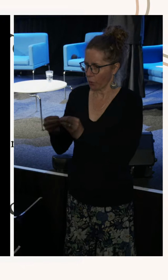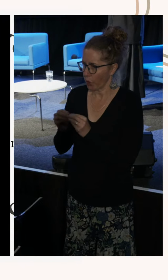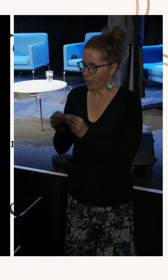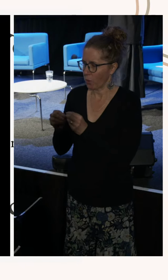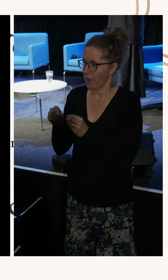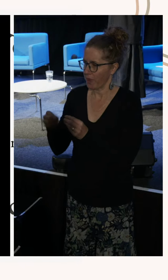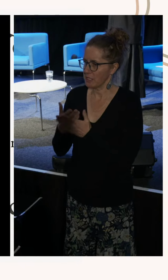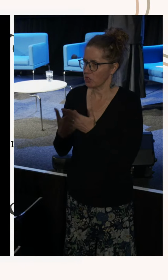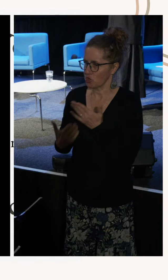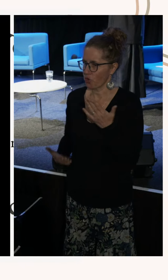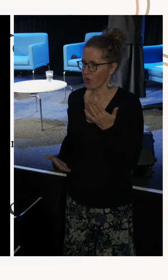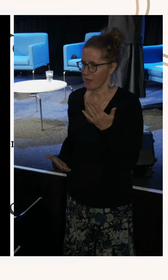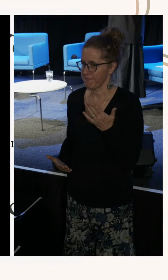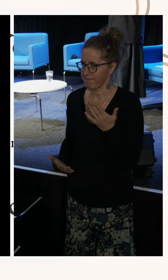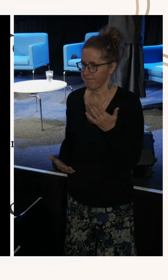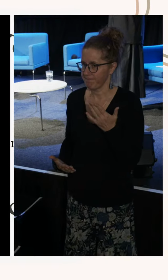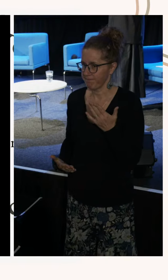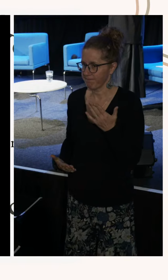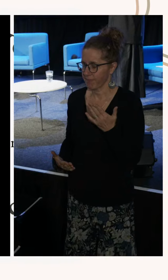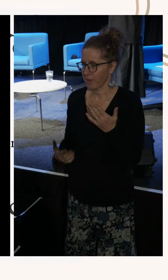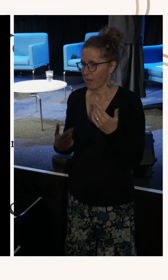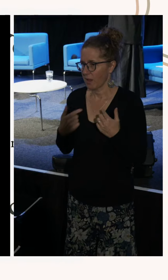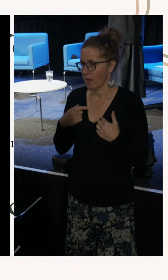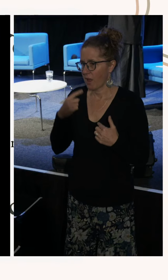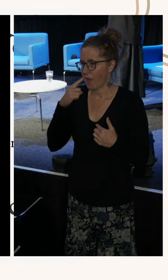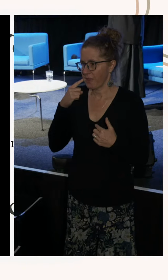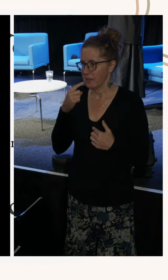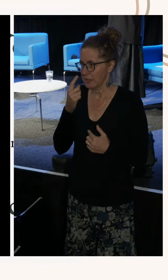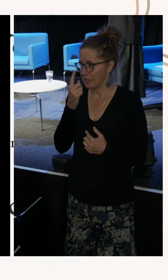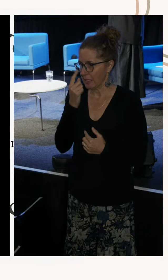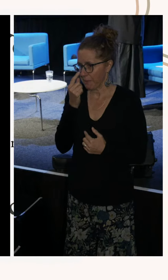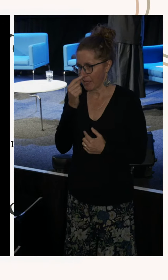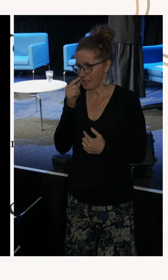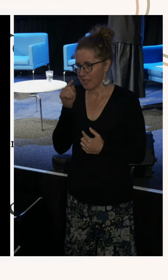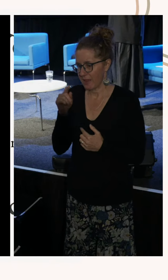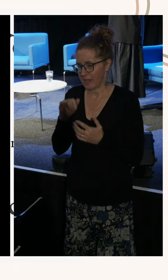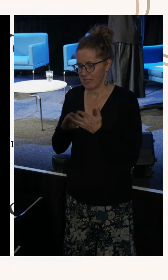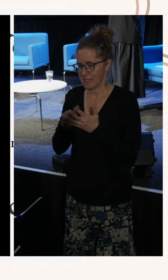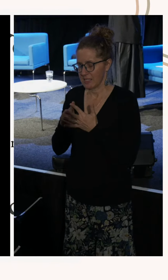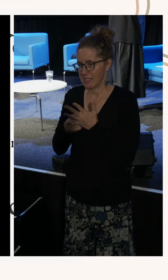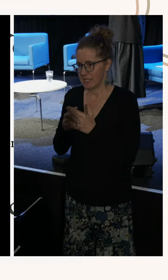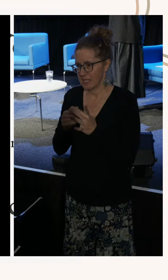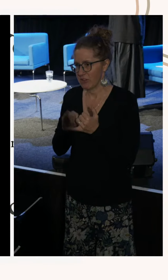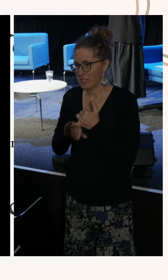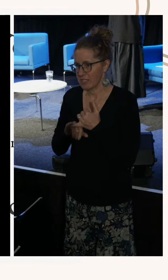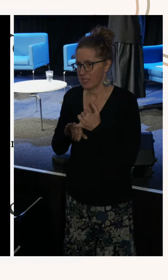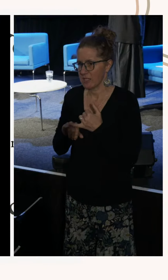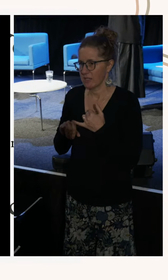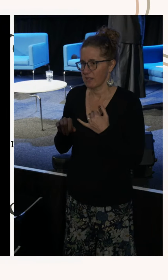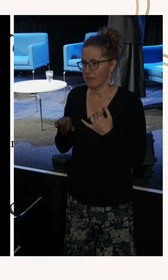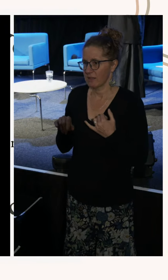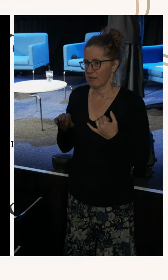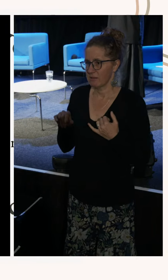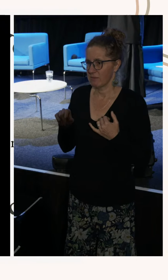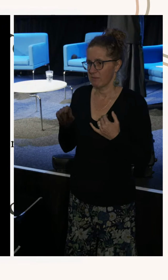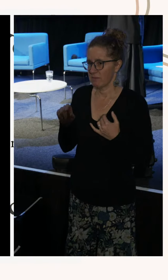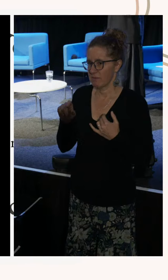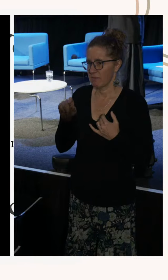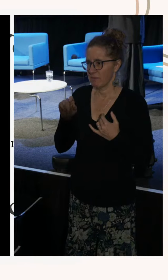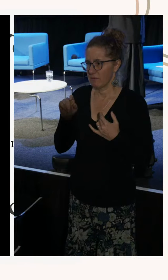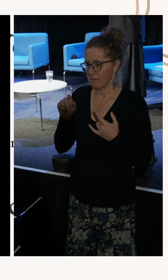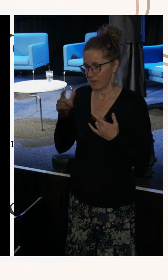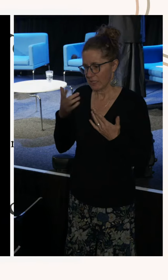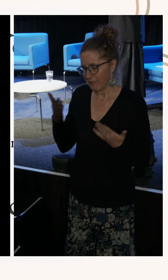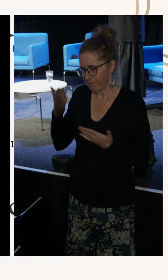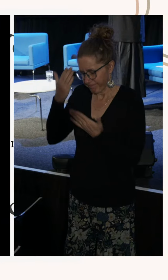particular story, and I think the capacity of this series and the work of this series to give dignity to